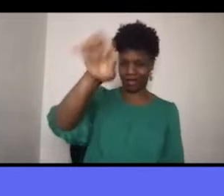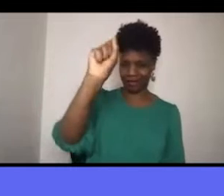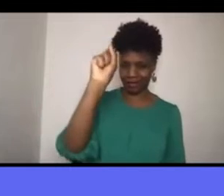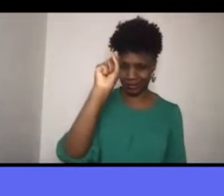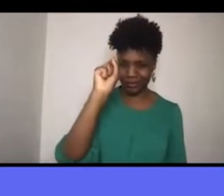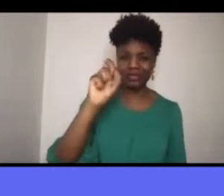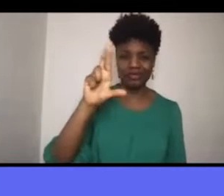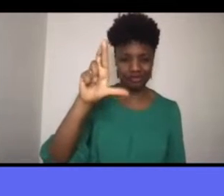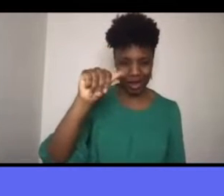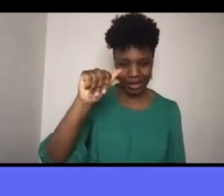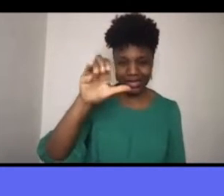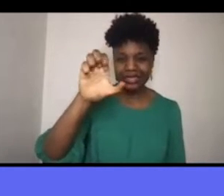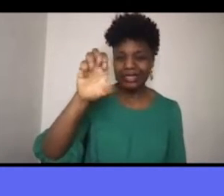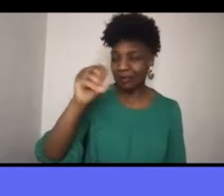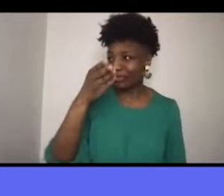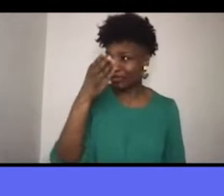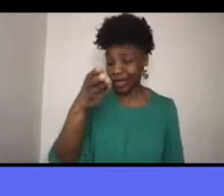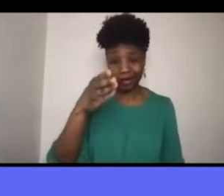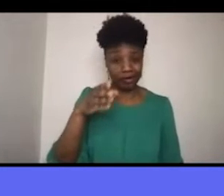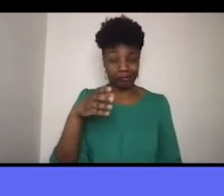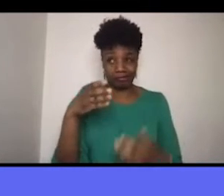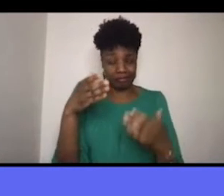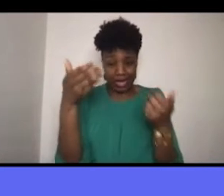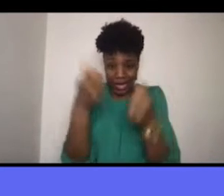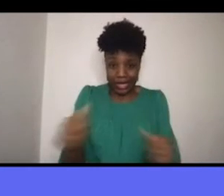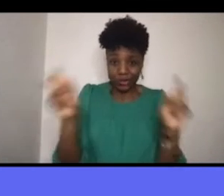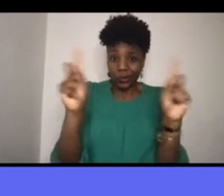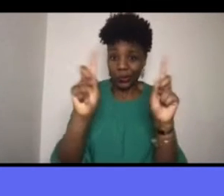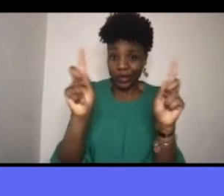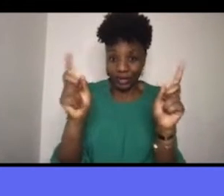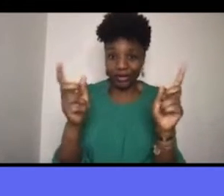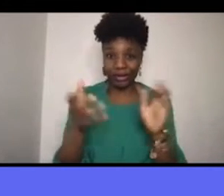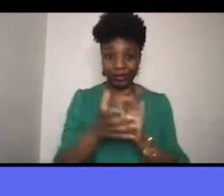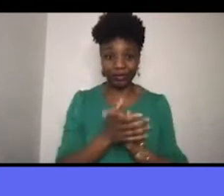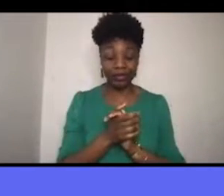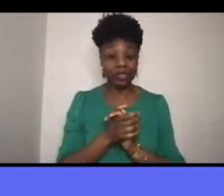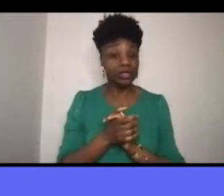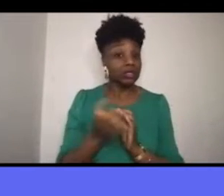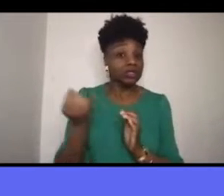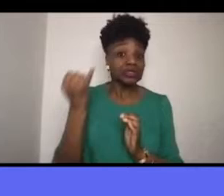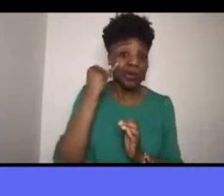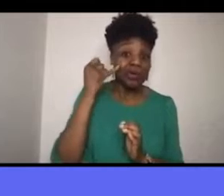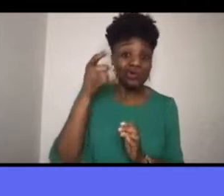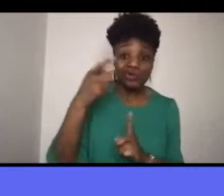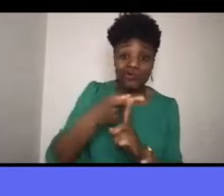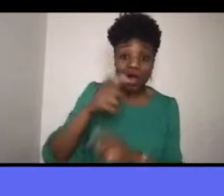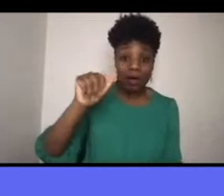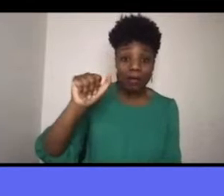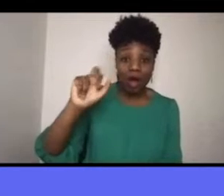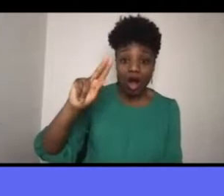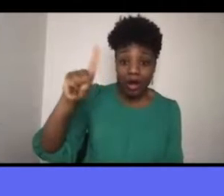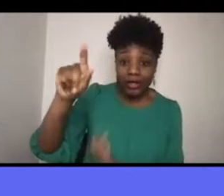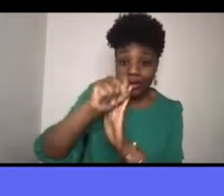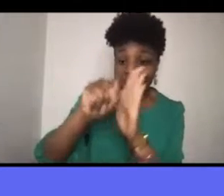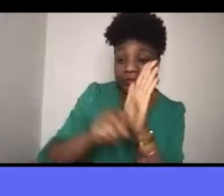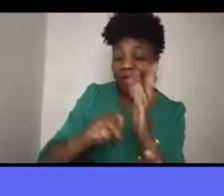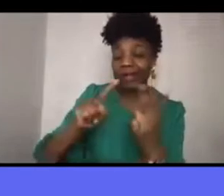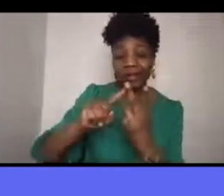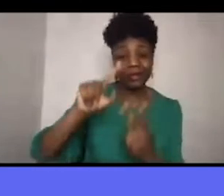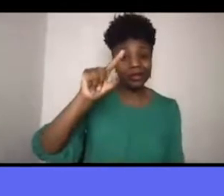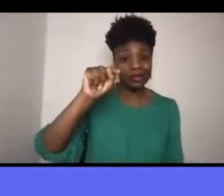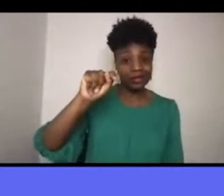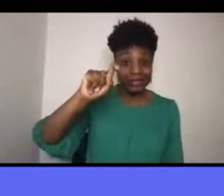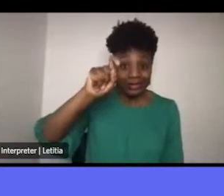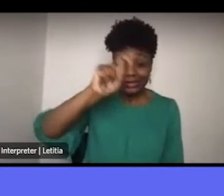That's were, wild. if you, I mean, if you were from Arkansas, if you were from Texas or wherever, any place in the